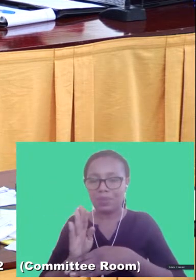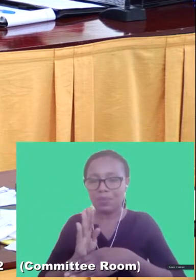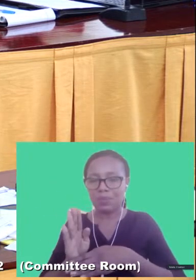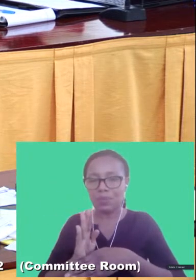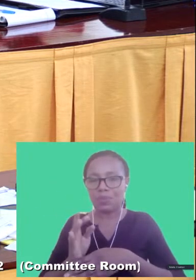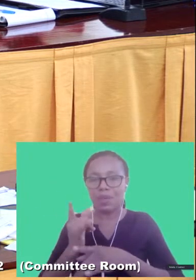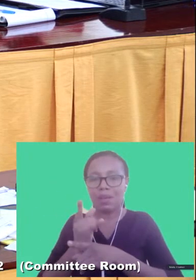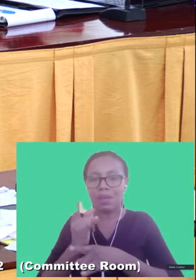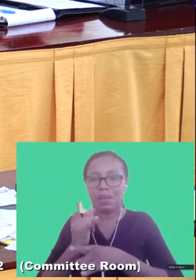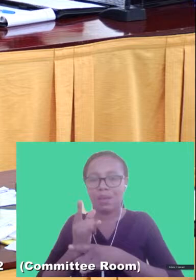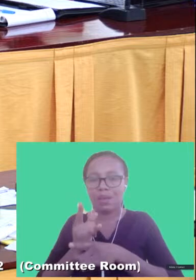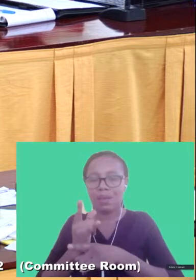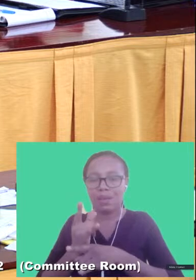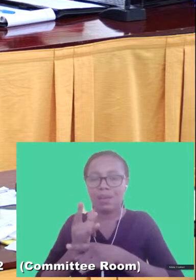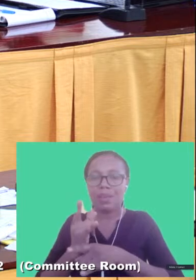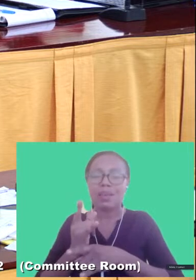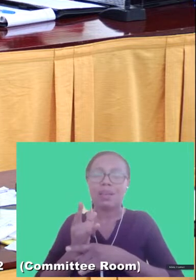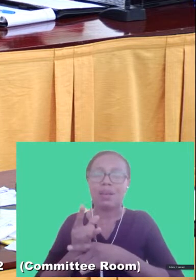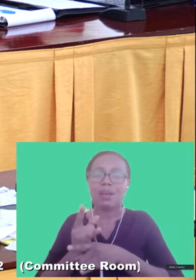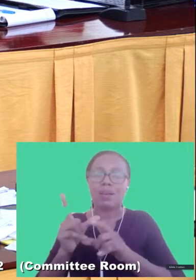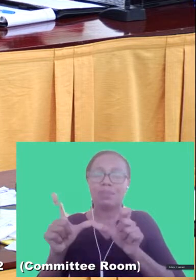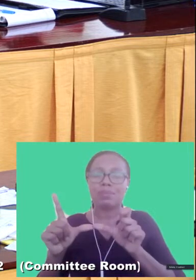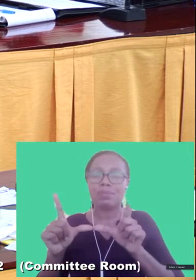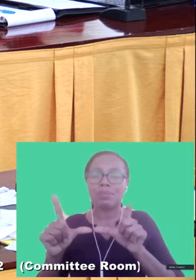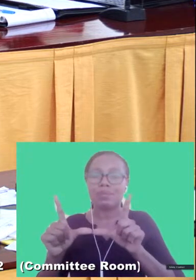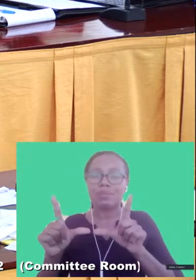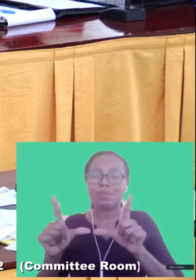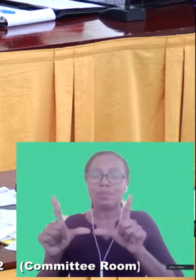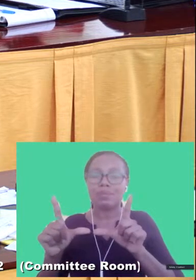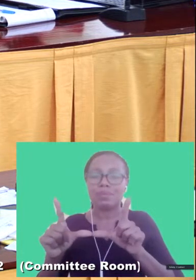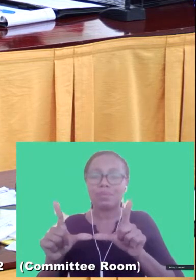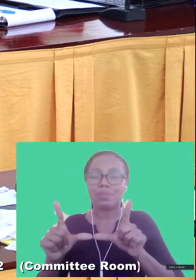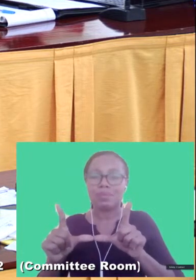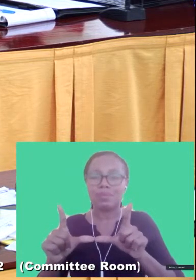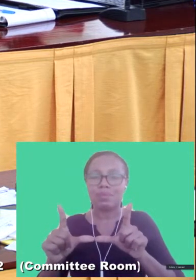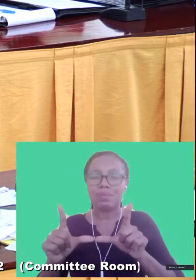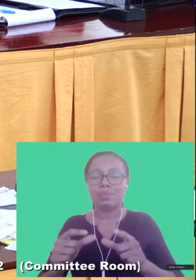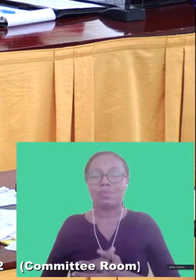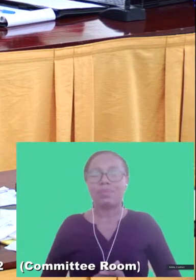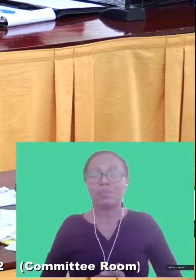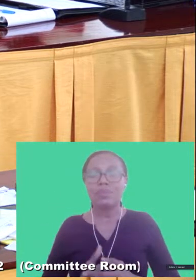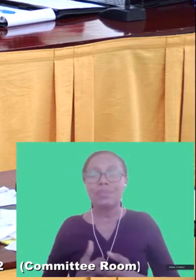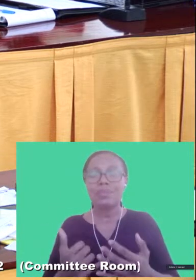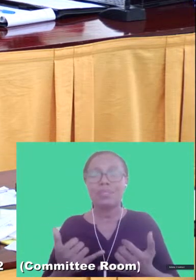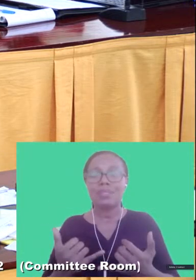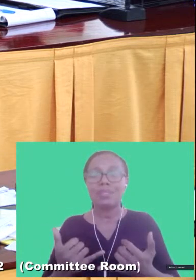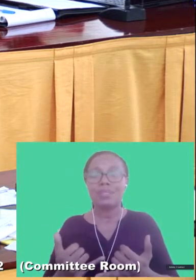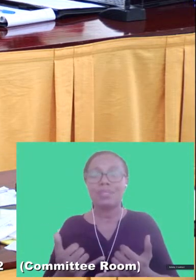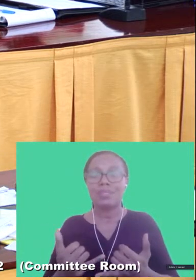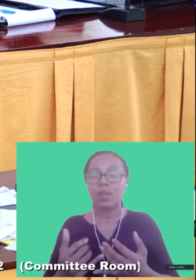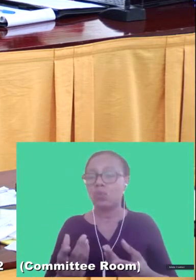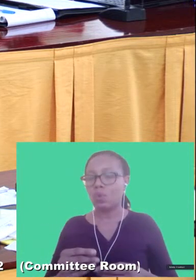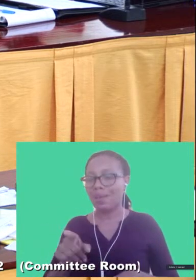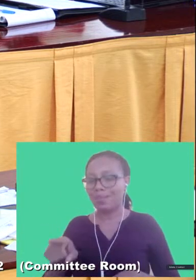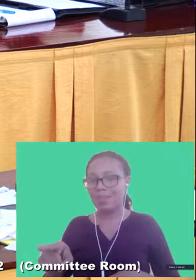nauseum about empowerment of vendors. Ma'am, already in draft is the micro small business